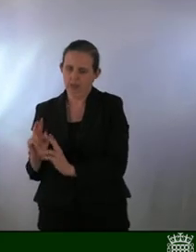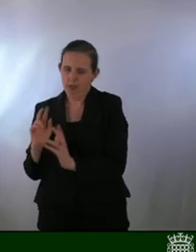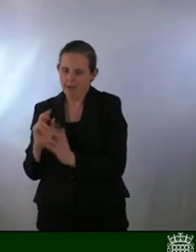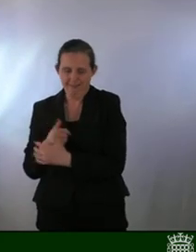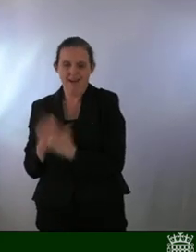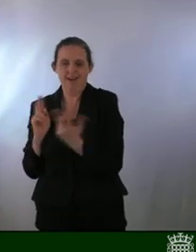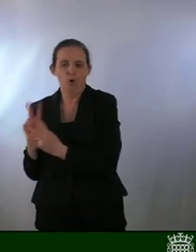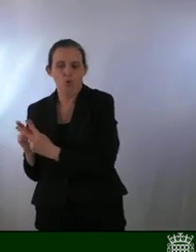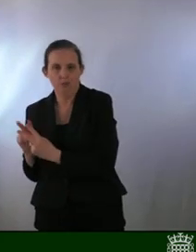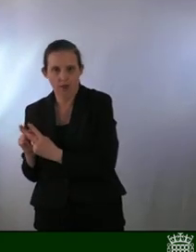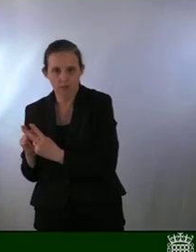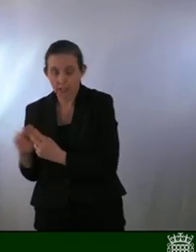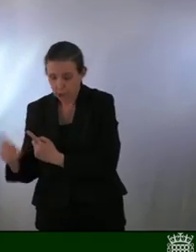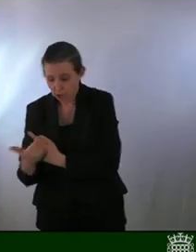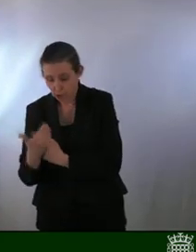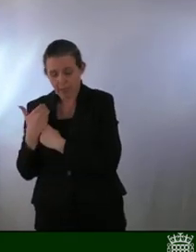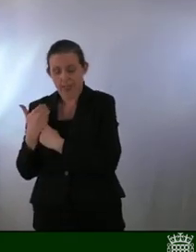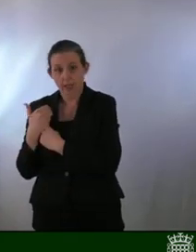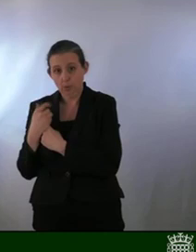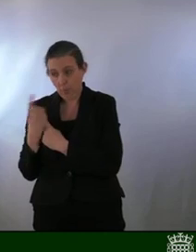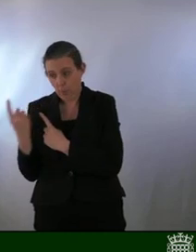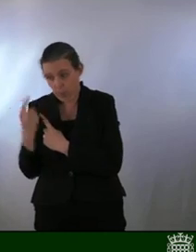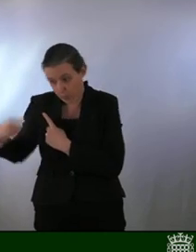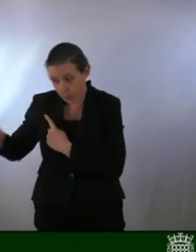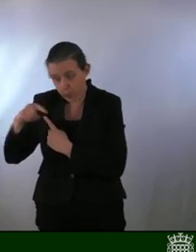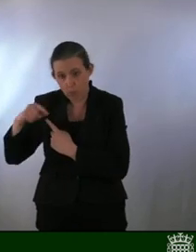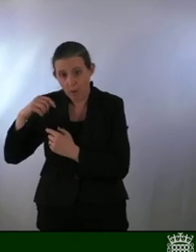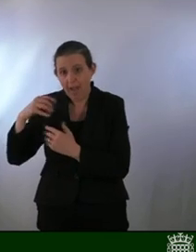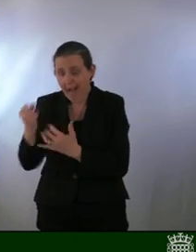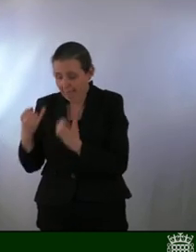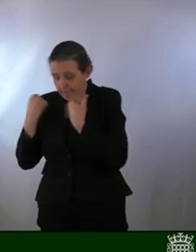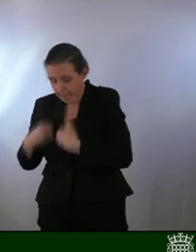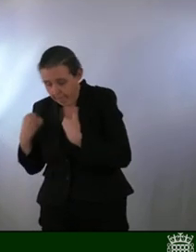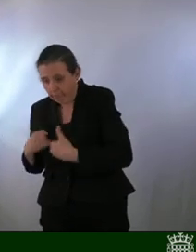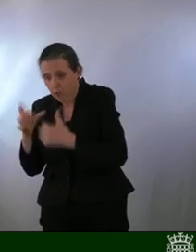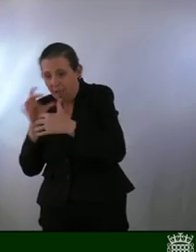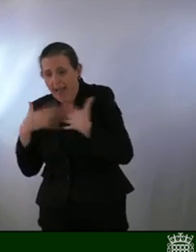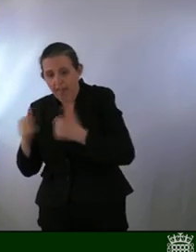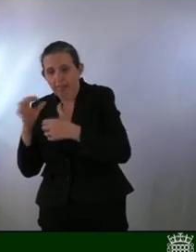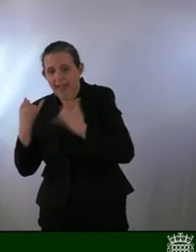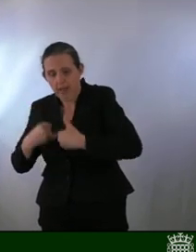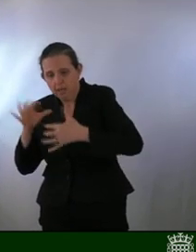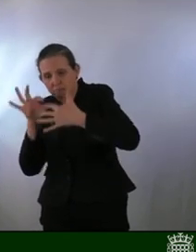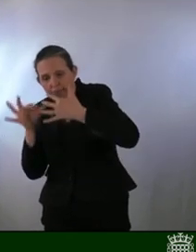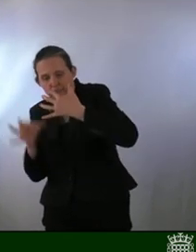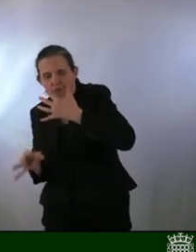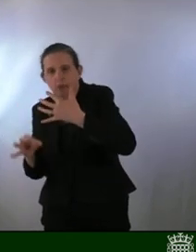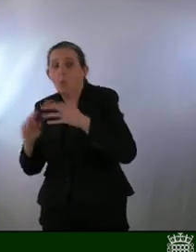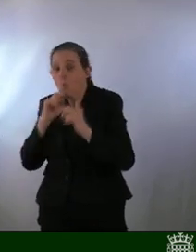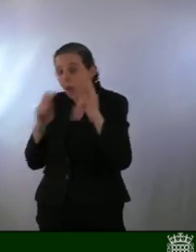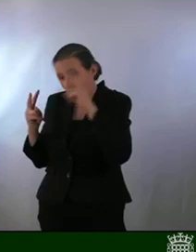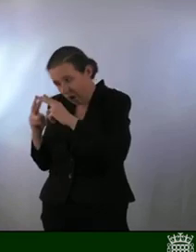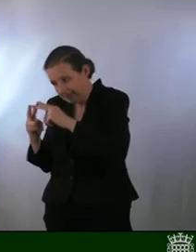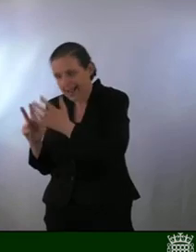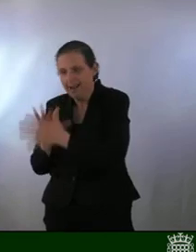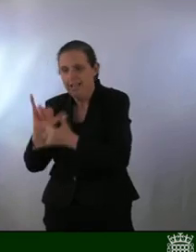contact, is for those who have underlying health conditions and will be contacted by the